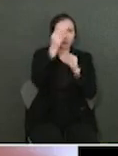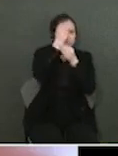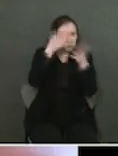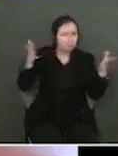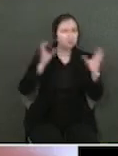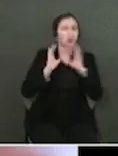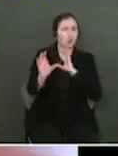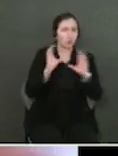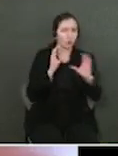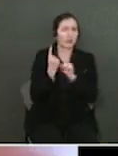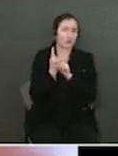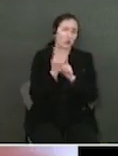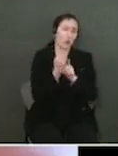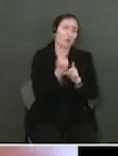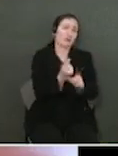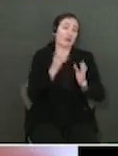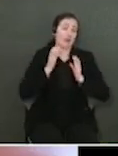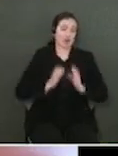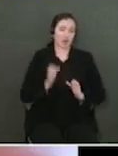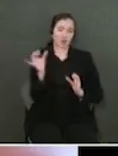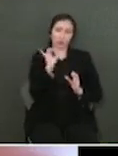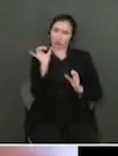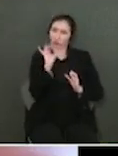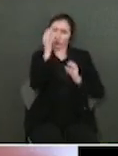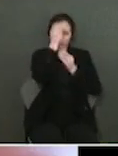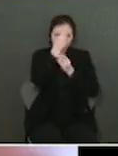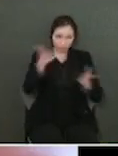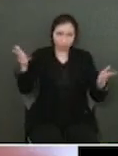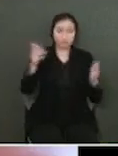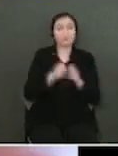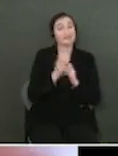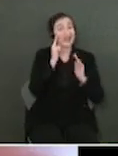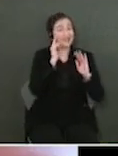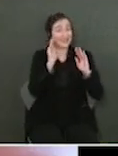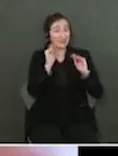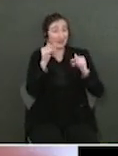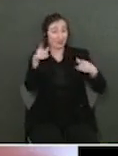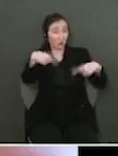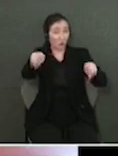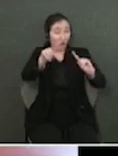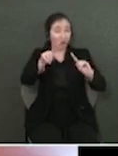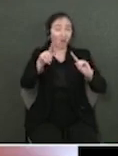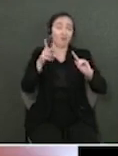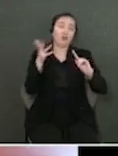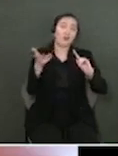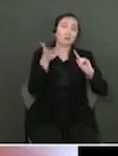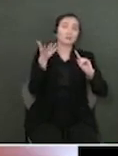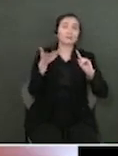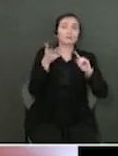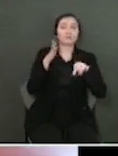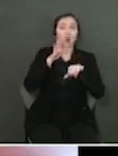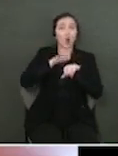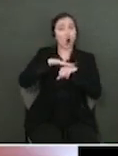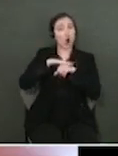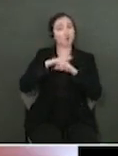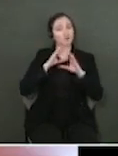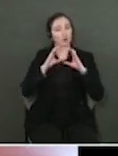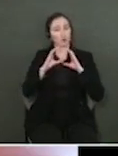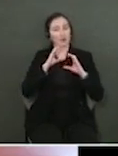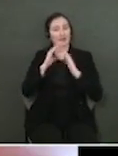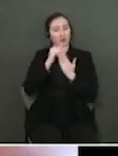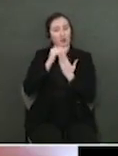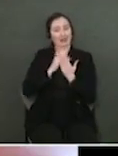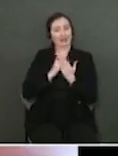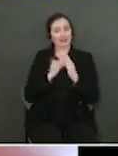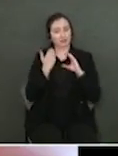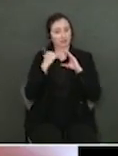community appropriately, and our customers as well. I would expect for those of you on our communication list, we will